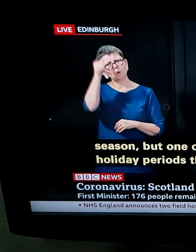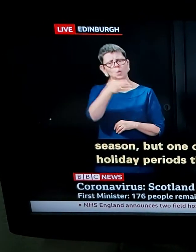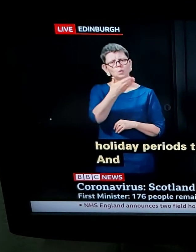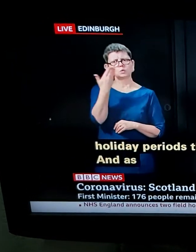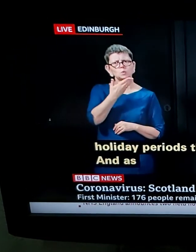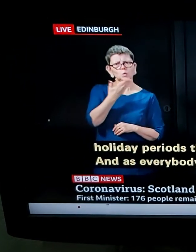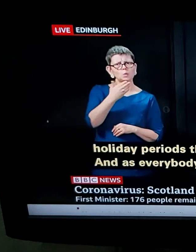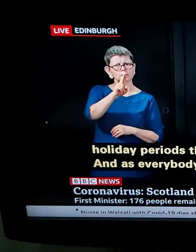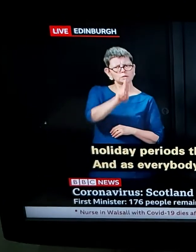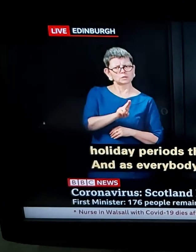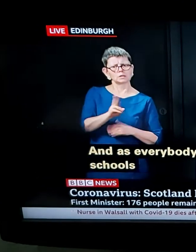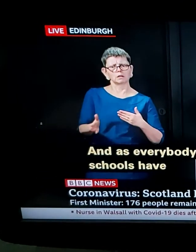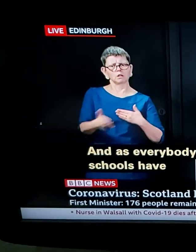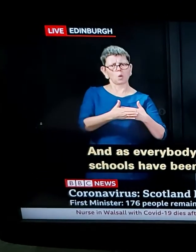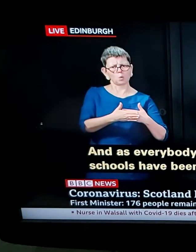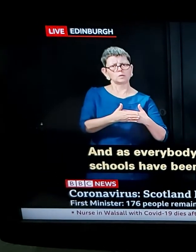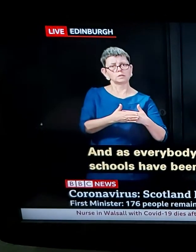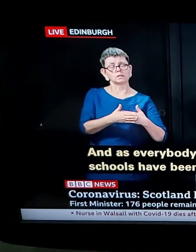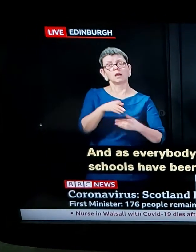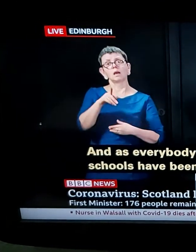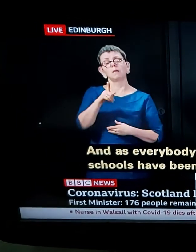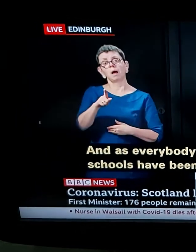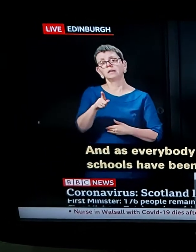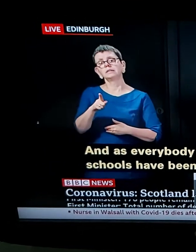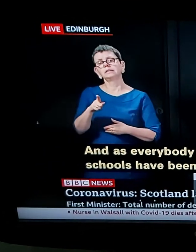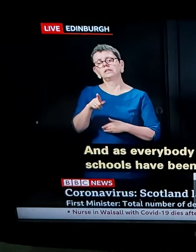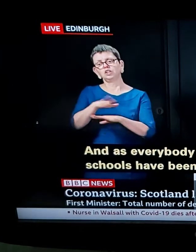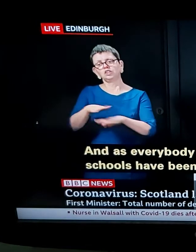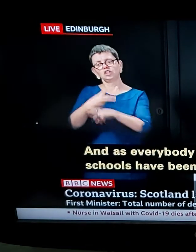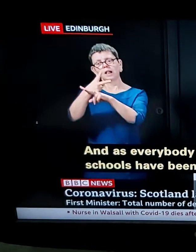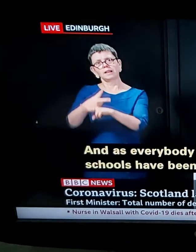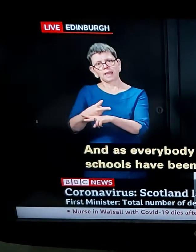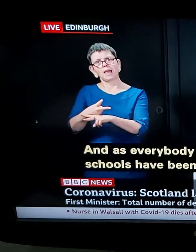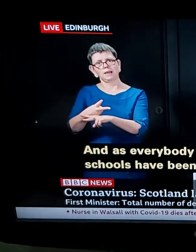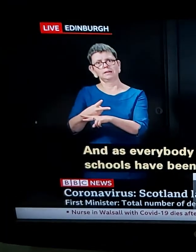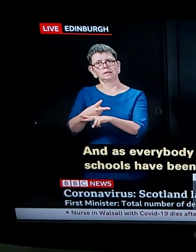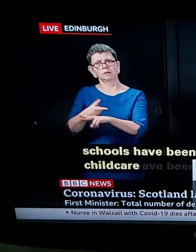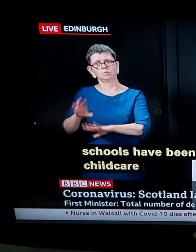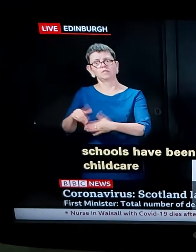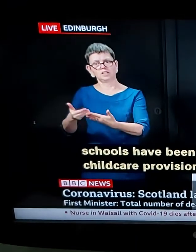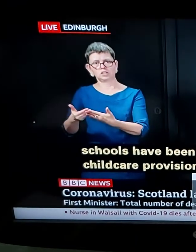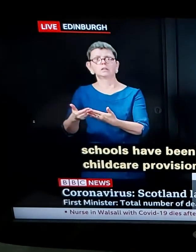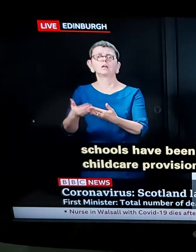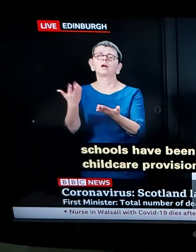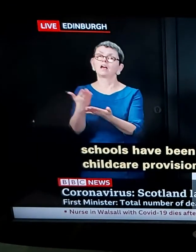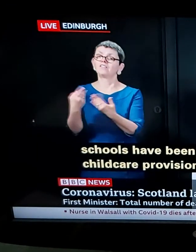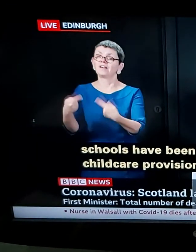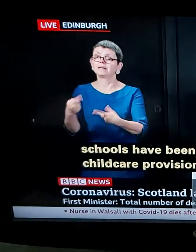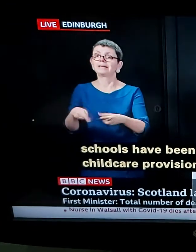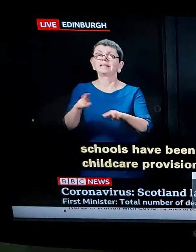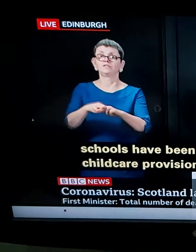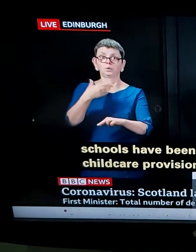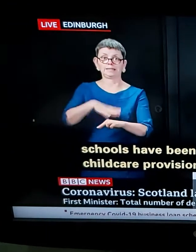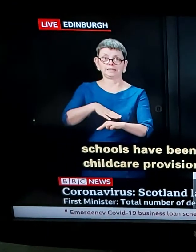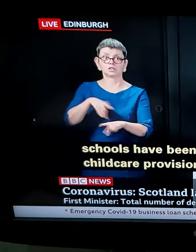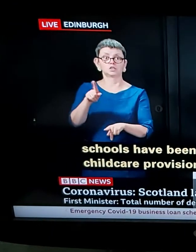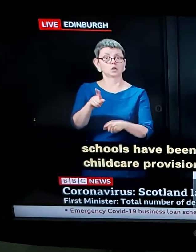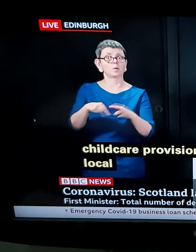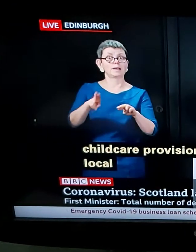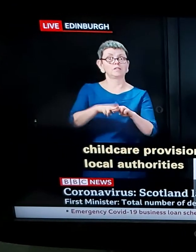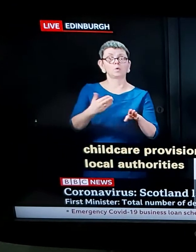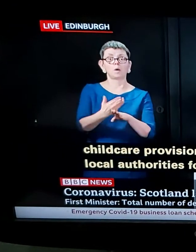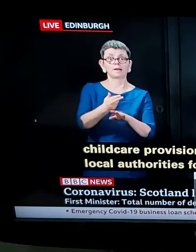closed, school and childcare facility provision is still available in all local authorities for people who need it, for example, children of health and